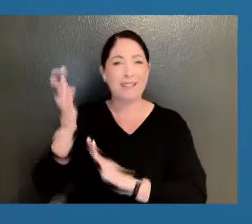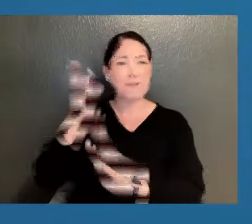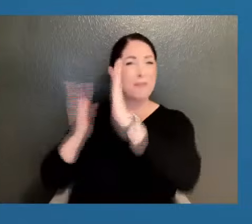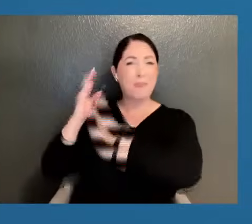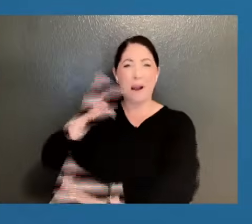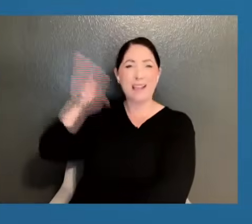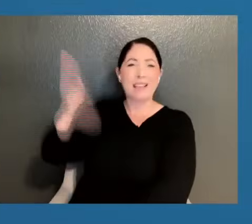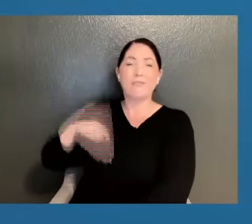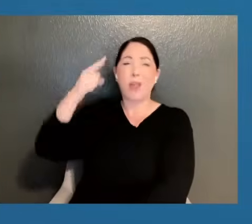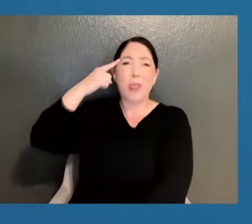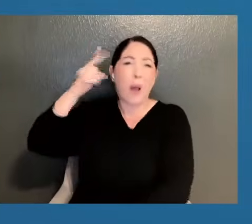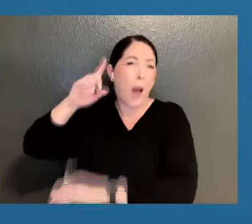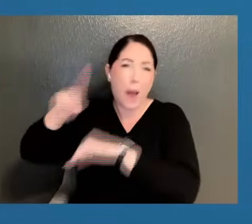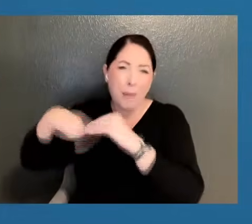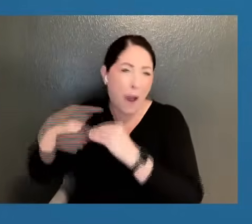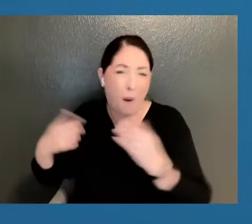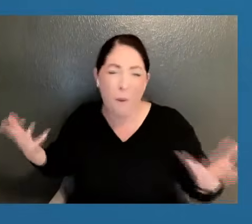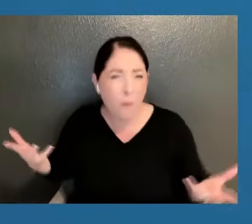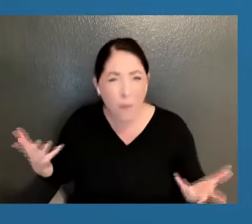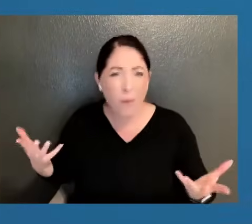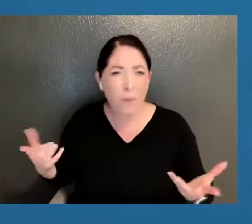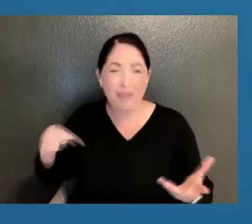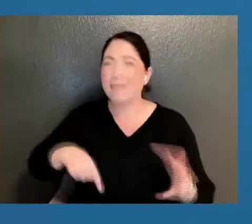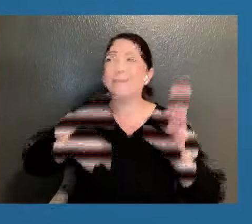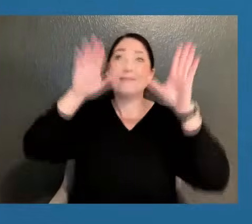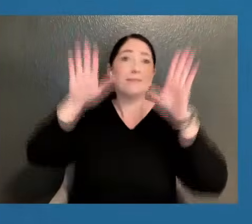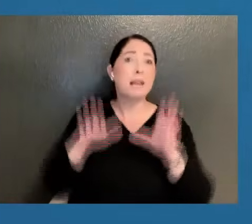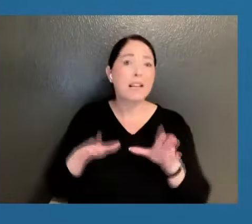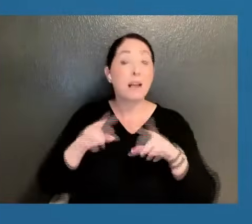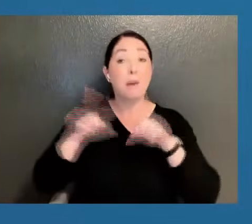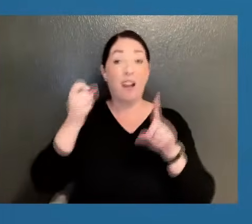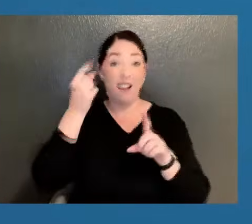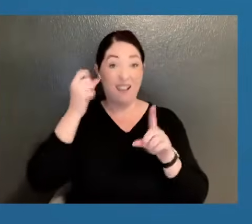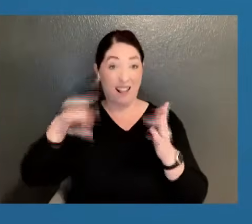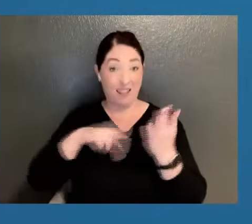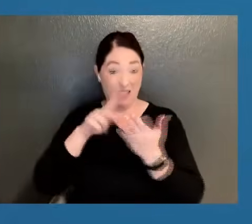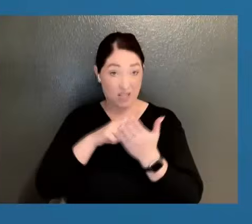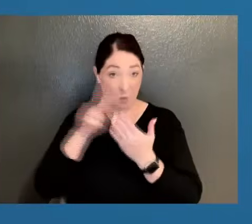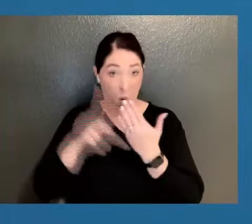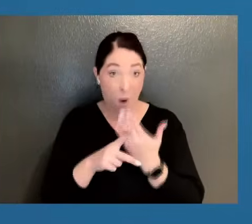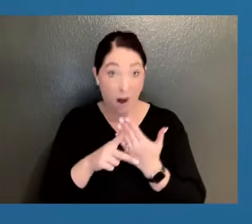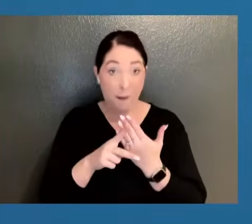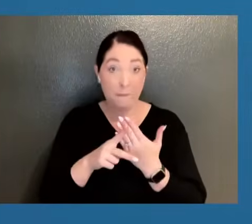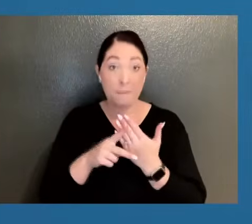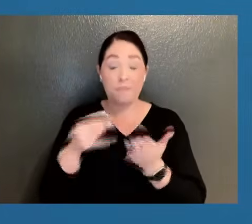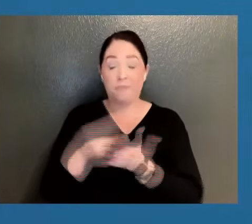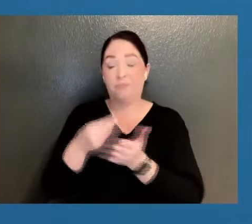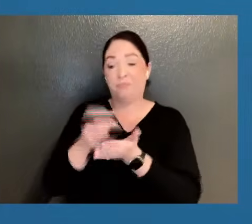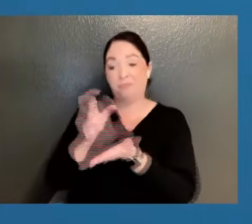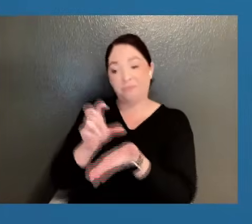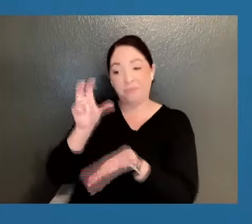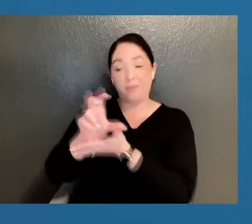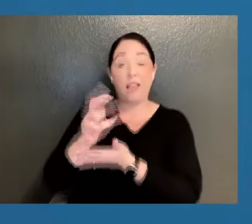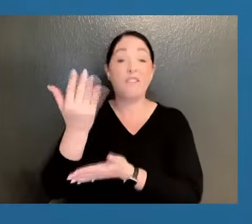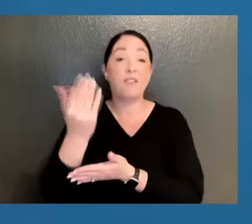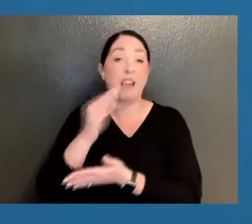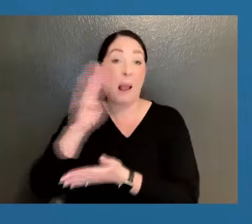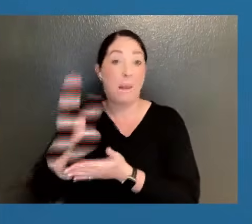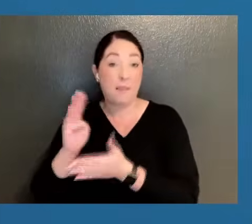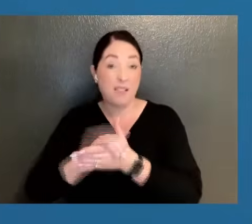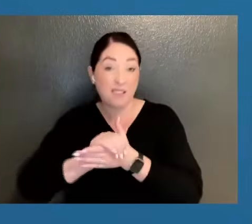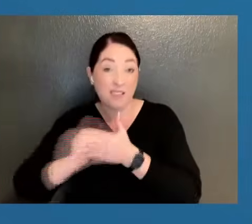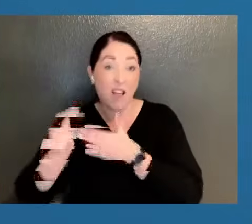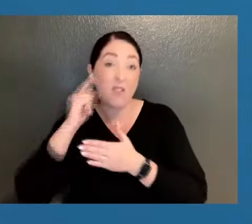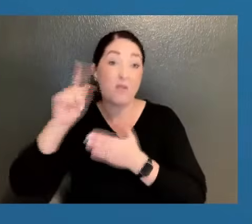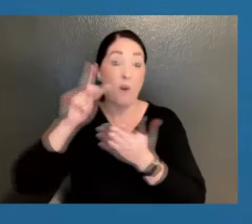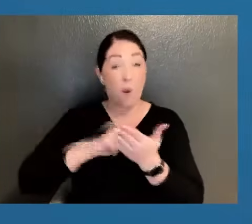right now. It's extraordinary. But this program will fund $15 billion worth of those capital projects that are